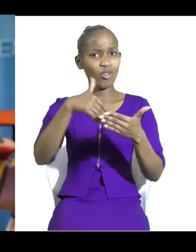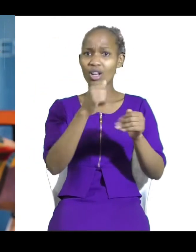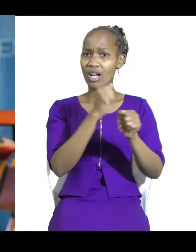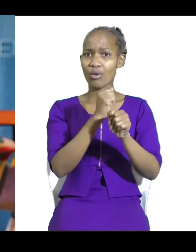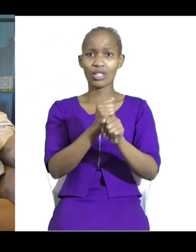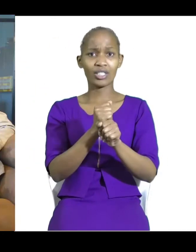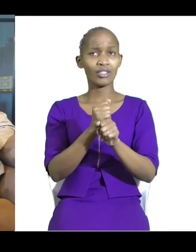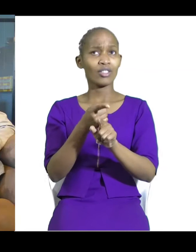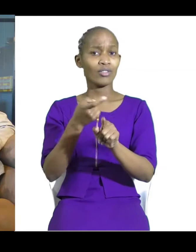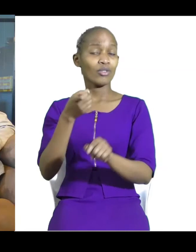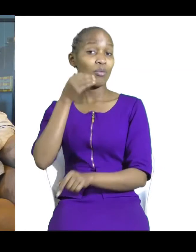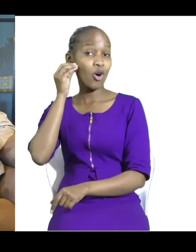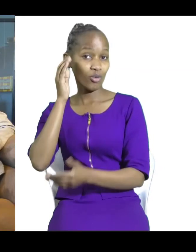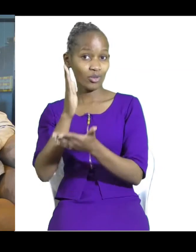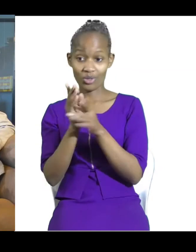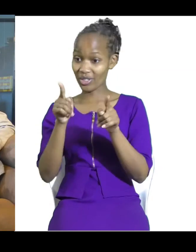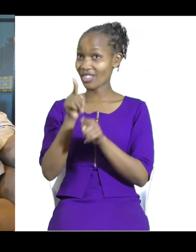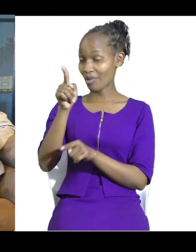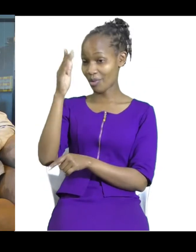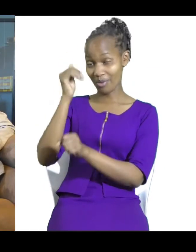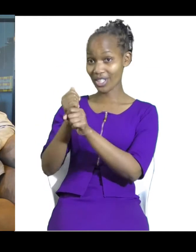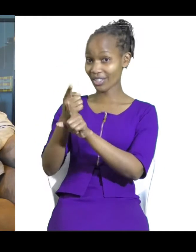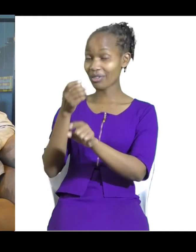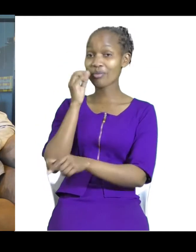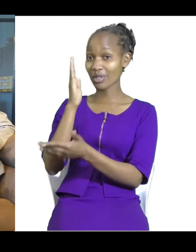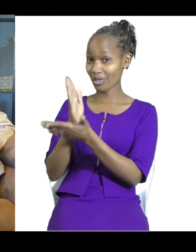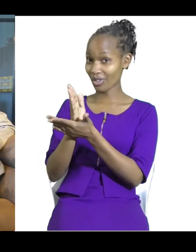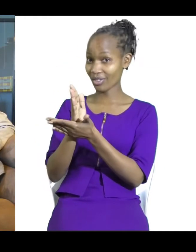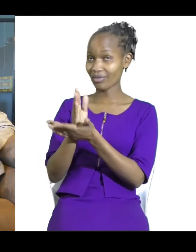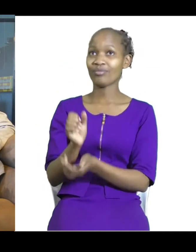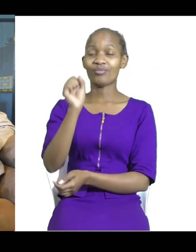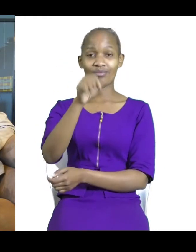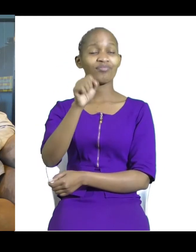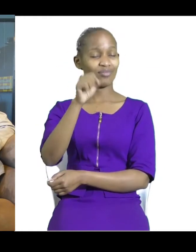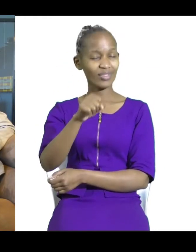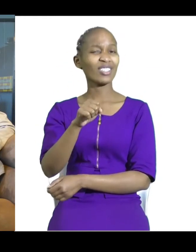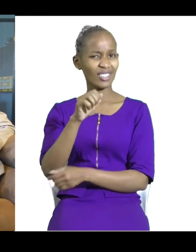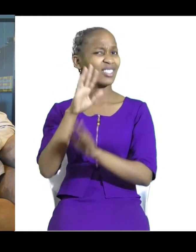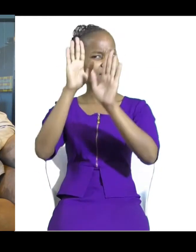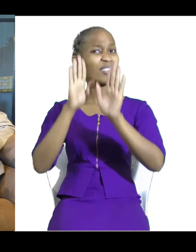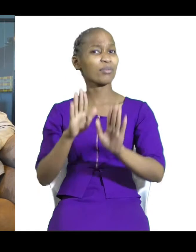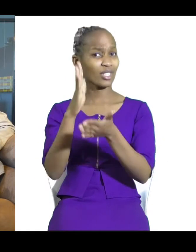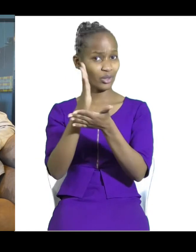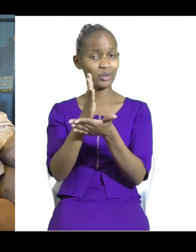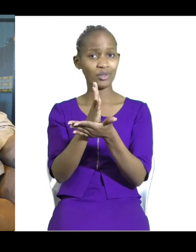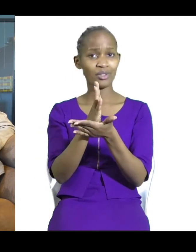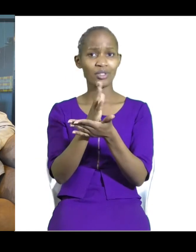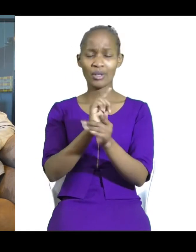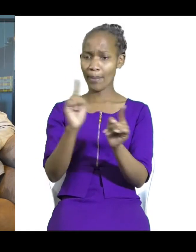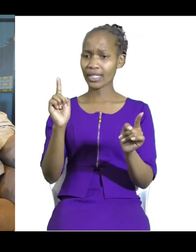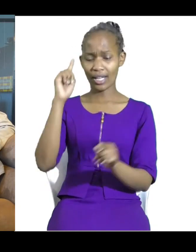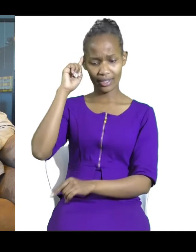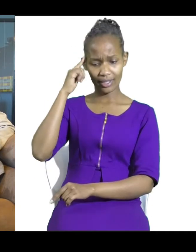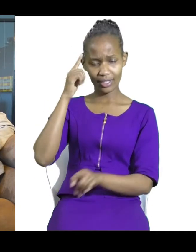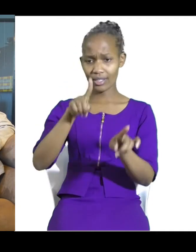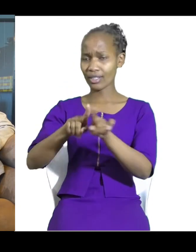from home? Yeah. And I know Samantha also working from home. Yeah, I think that makes a lot of sense. But